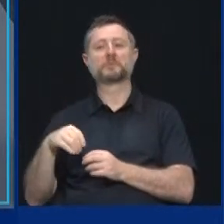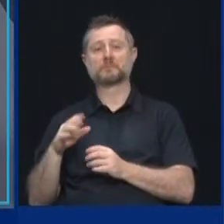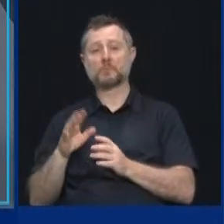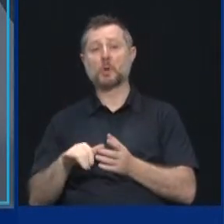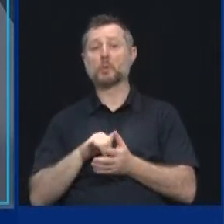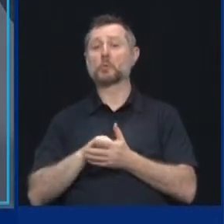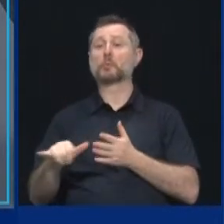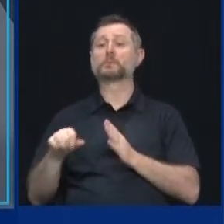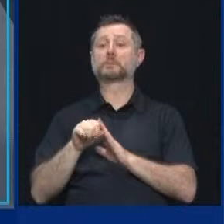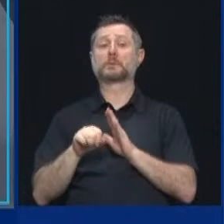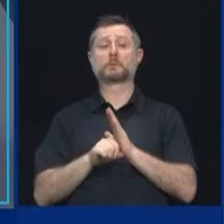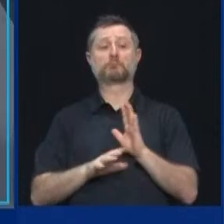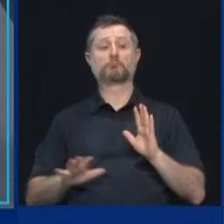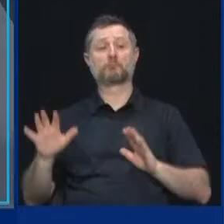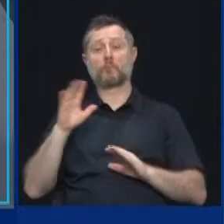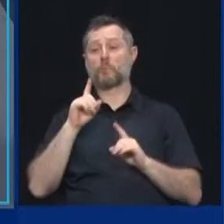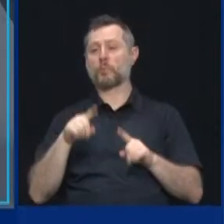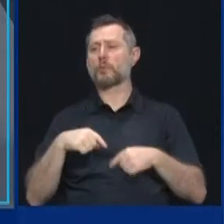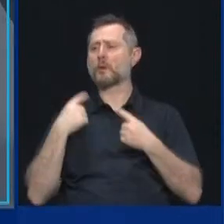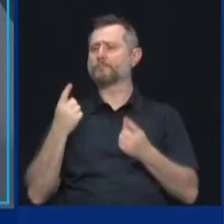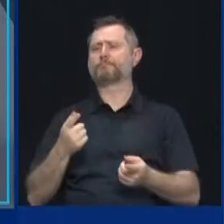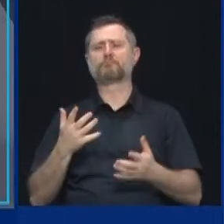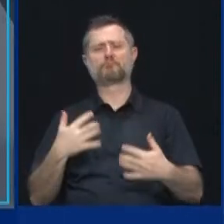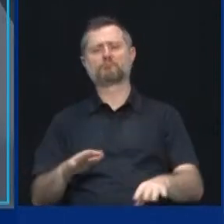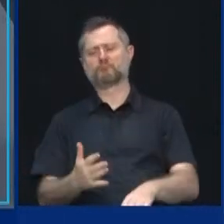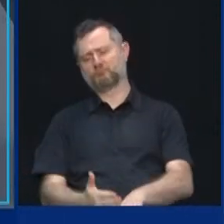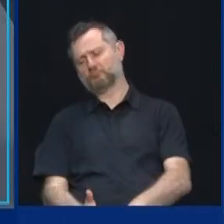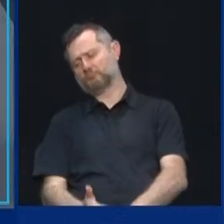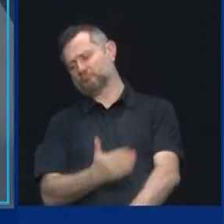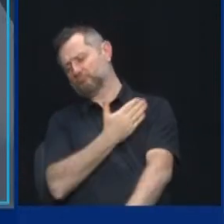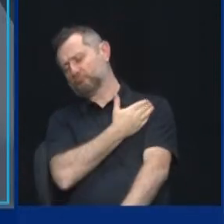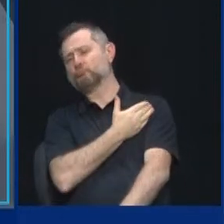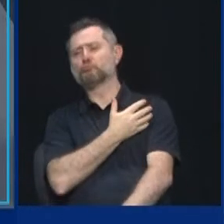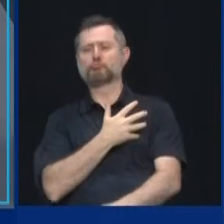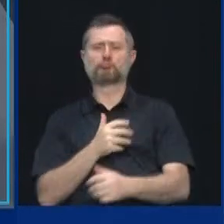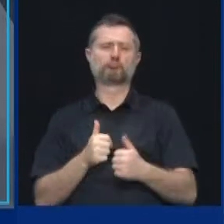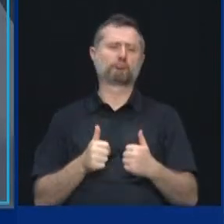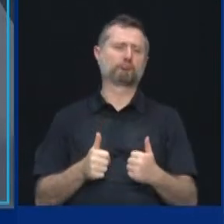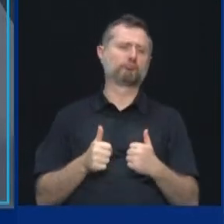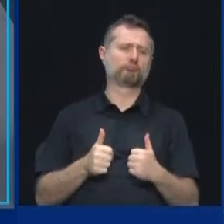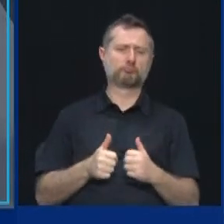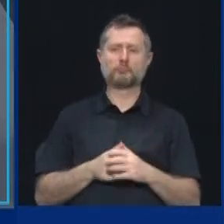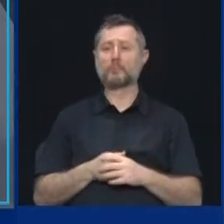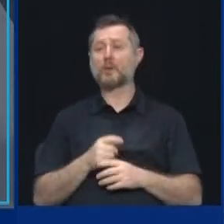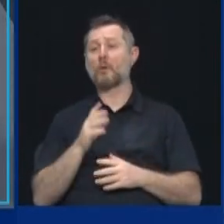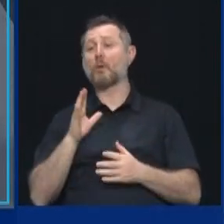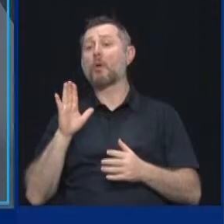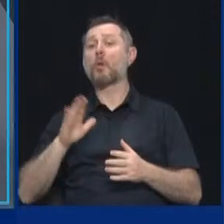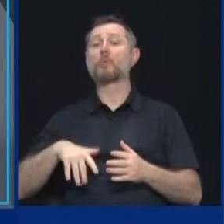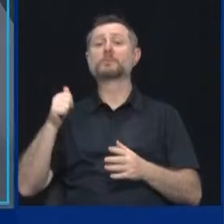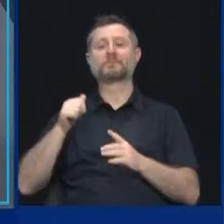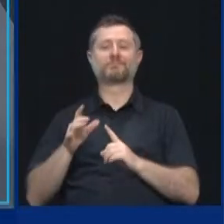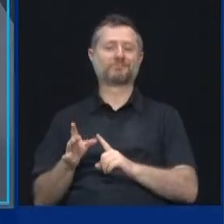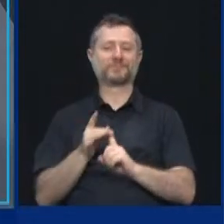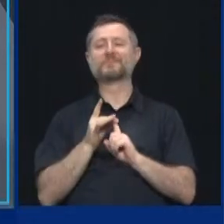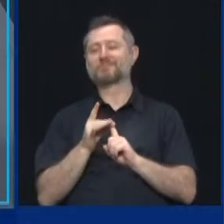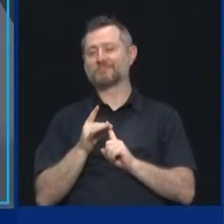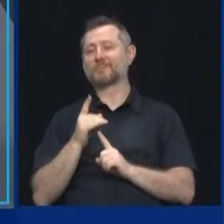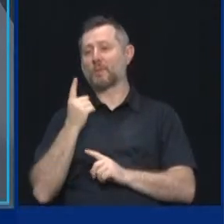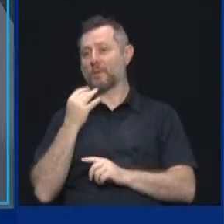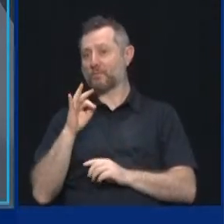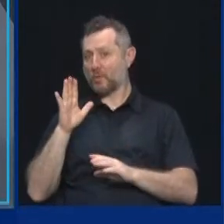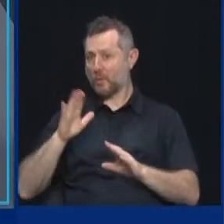York's progress is extraordinary and exceptional. It has the lowest positivity, one of the